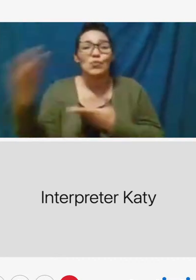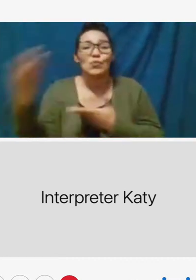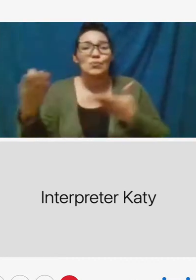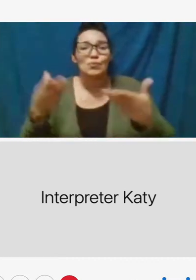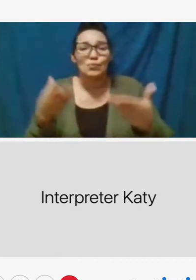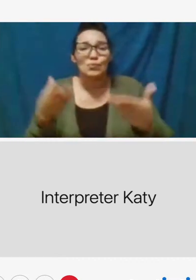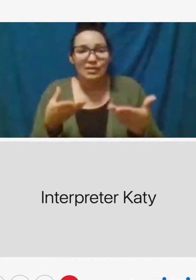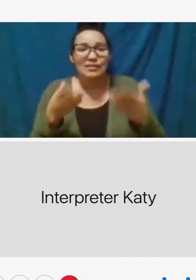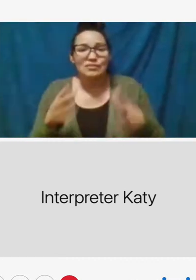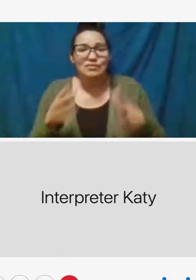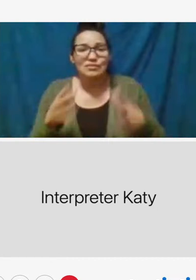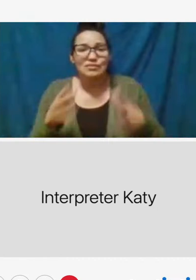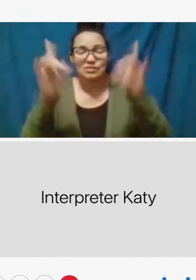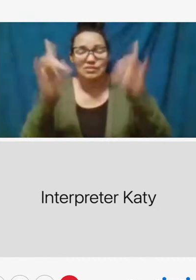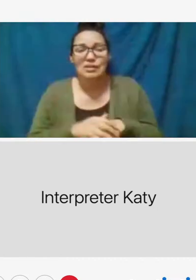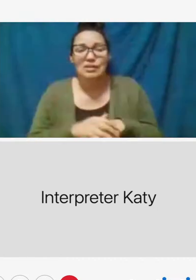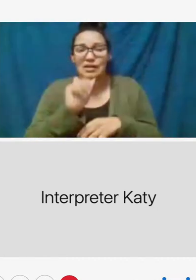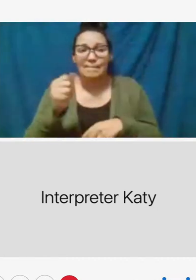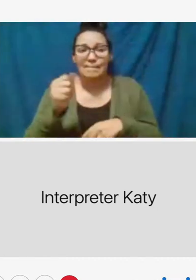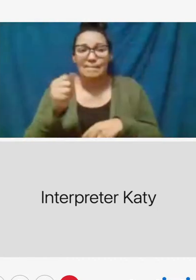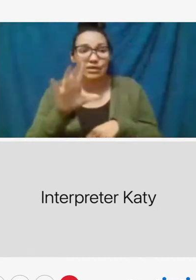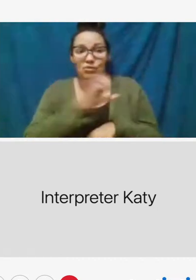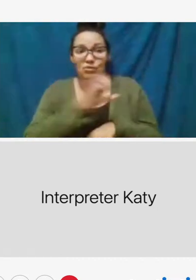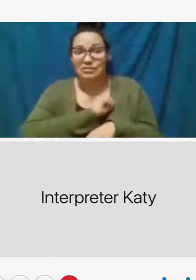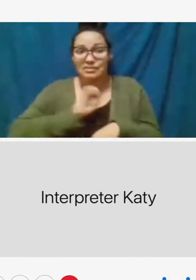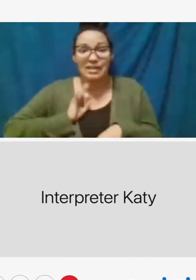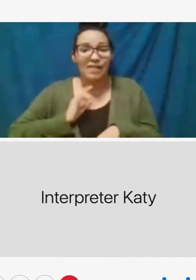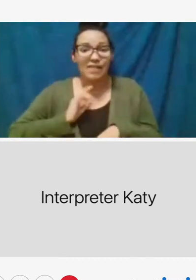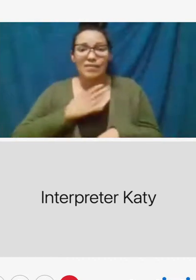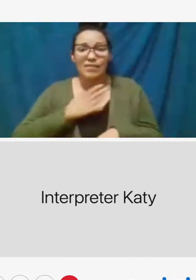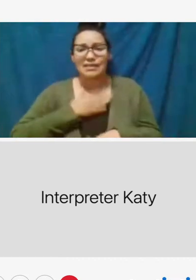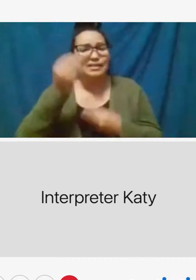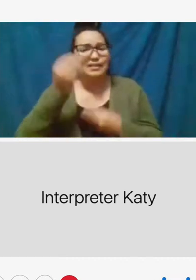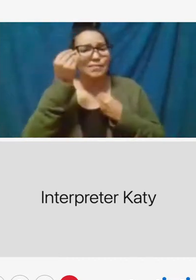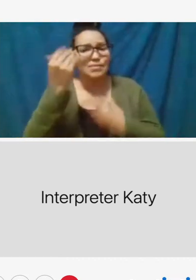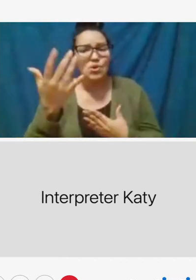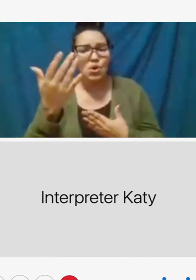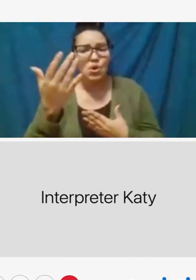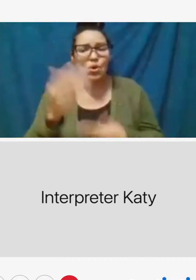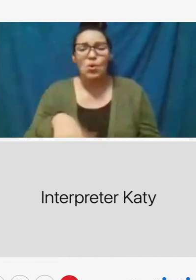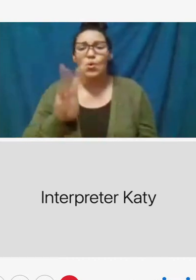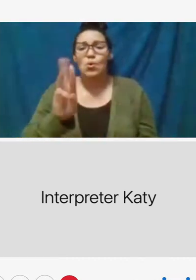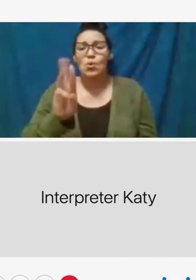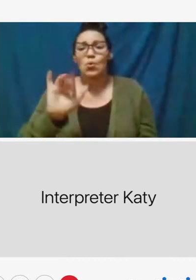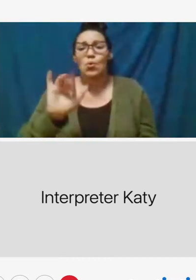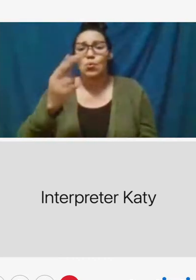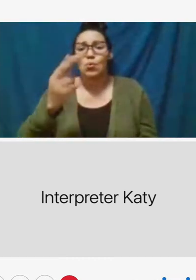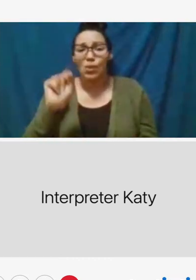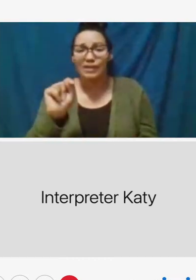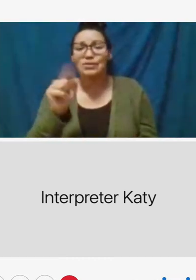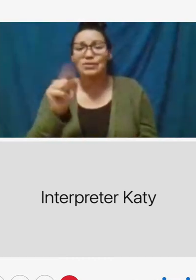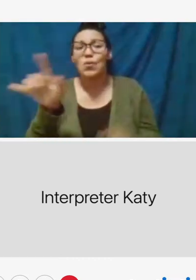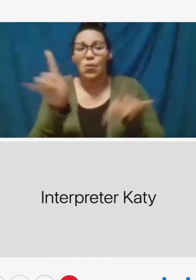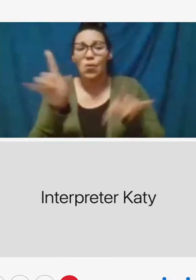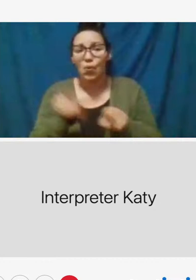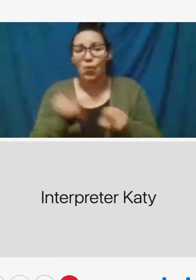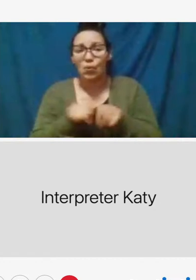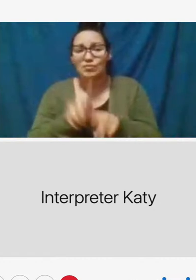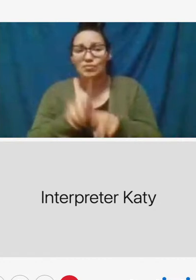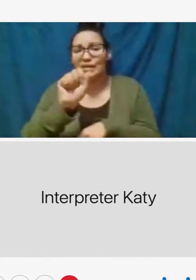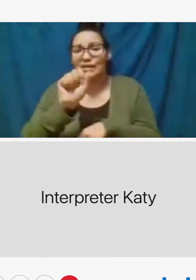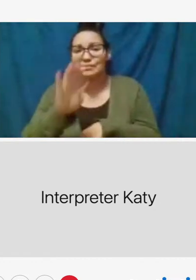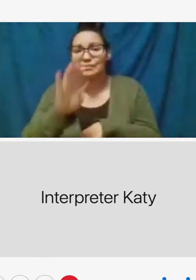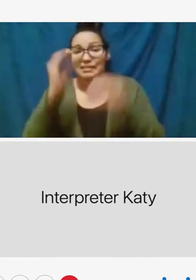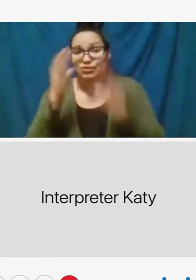Roman your staff thank you please let him know uh Miss Wright thank you very much also for being the ASB teacher out there and